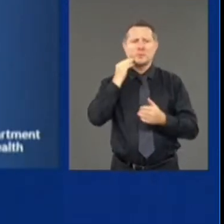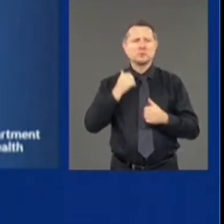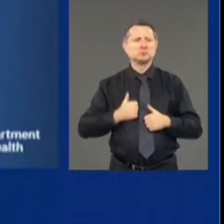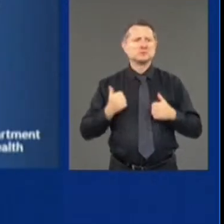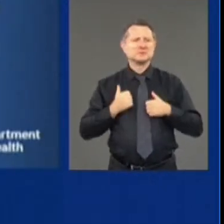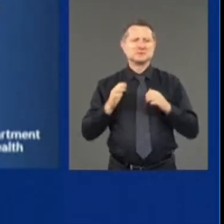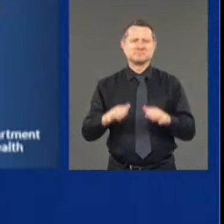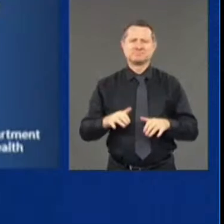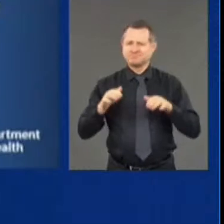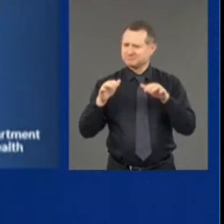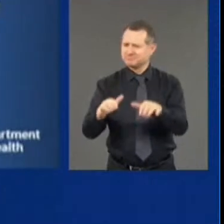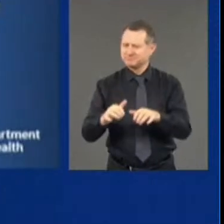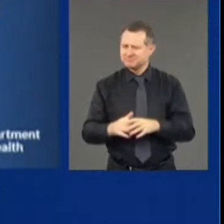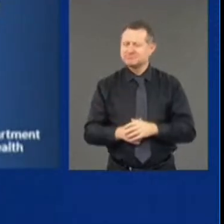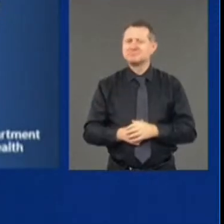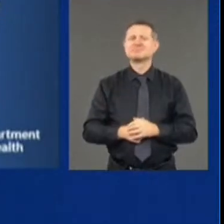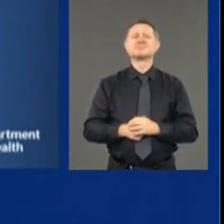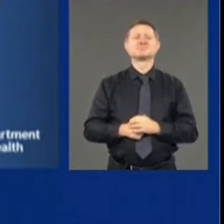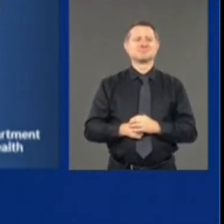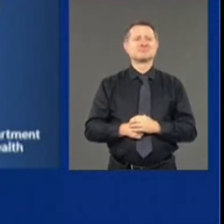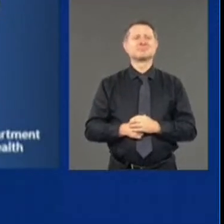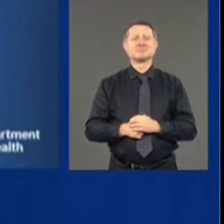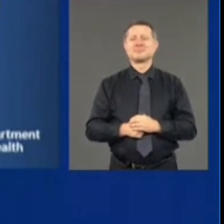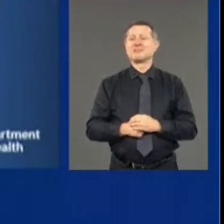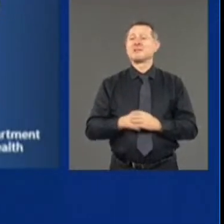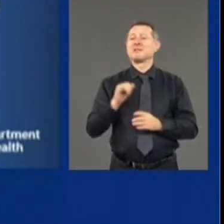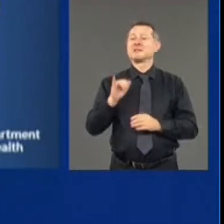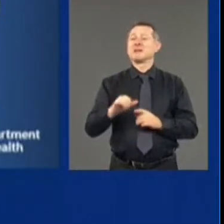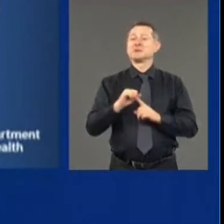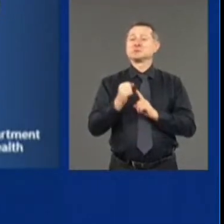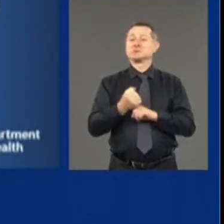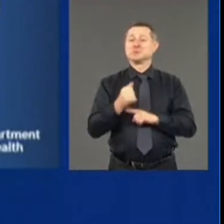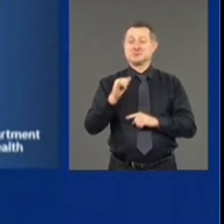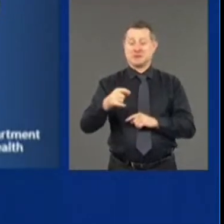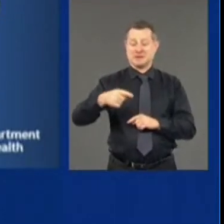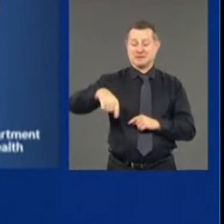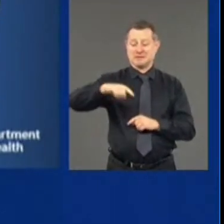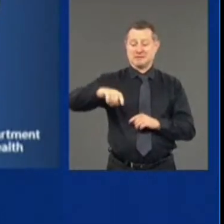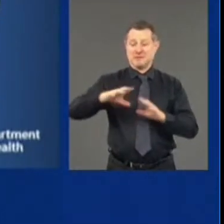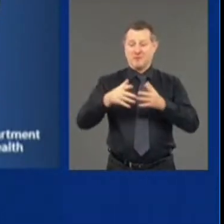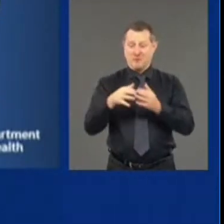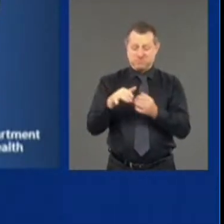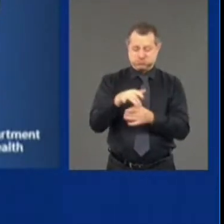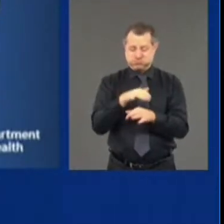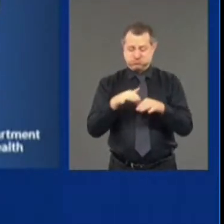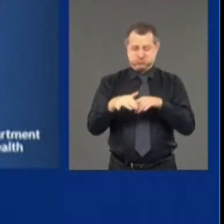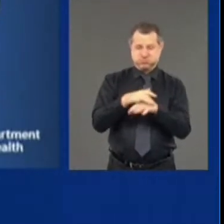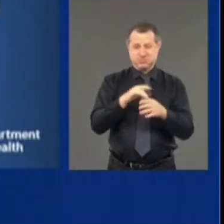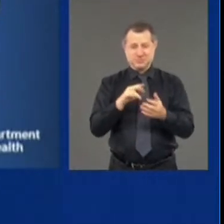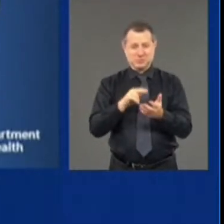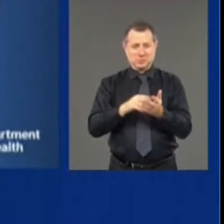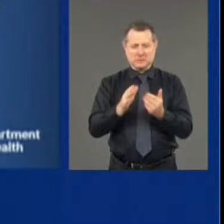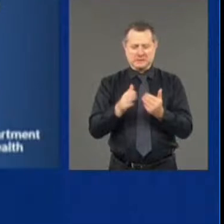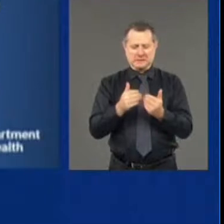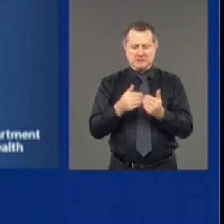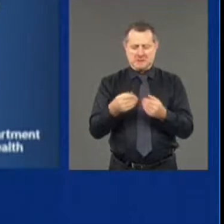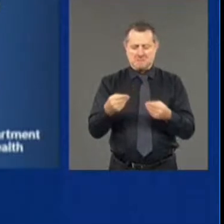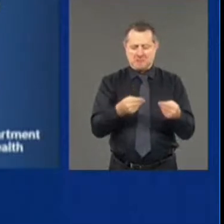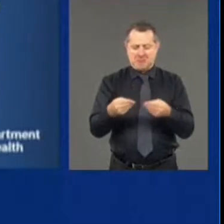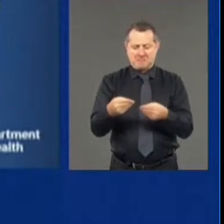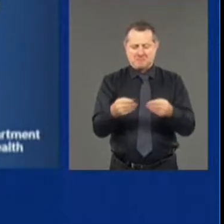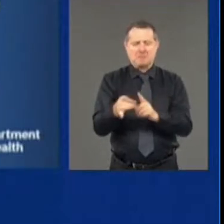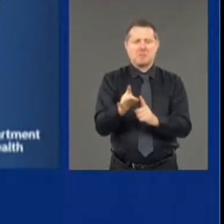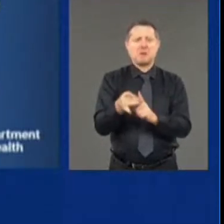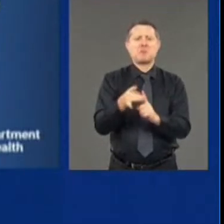Let me just go back. Congregate settings, nursing homes are particularly vulnerable to infectious diseases such as COVID-19. This has been a